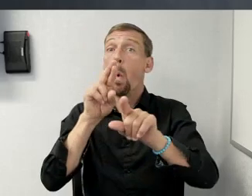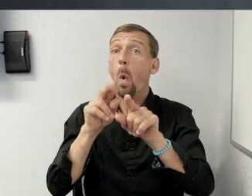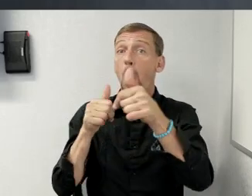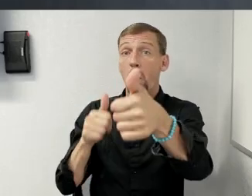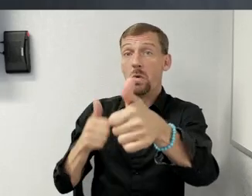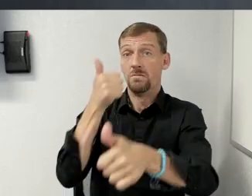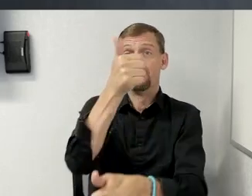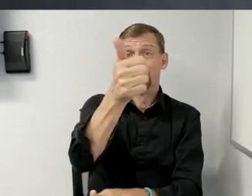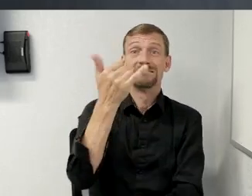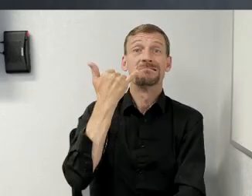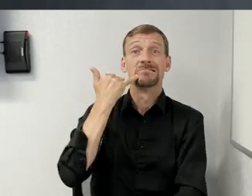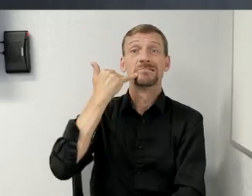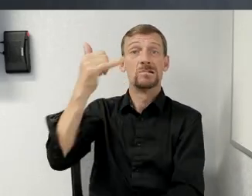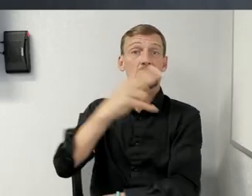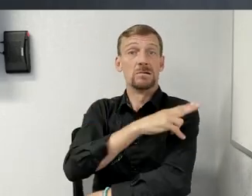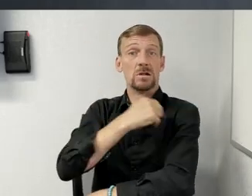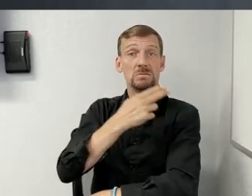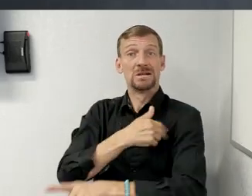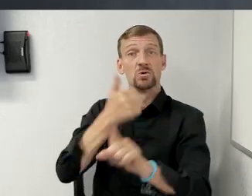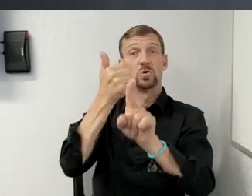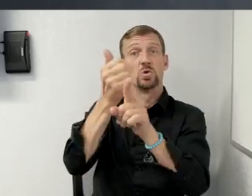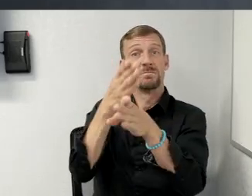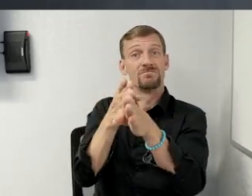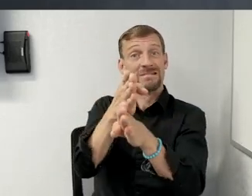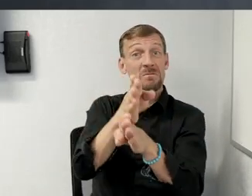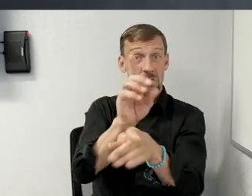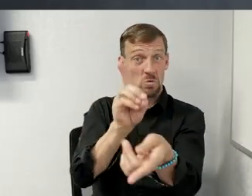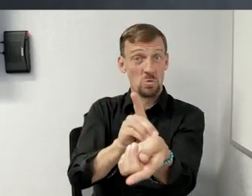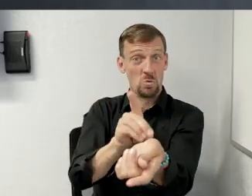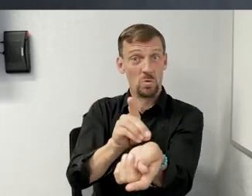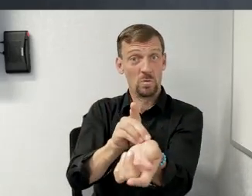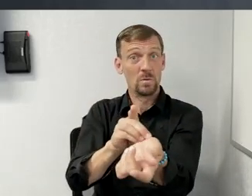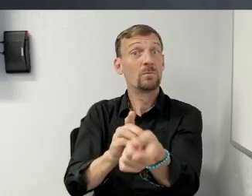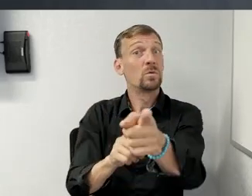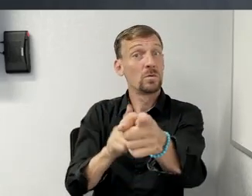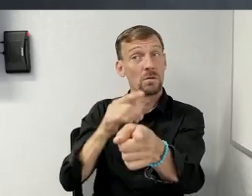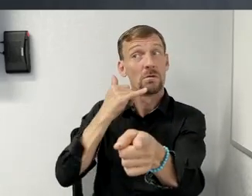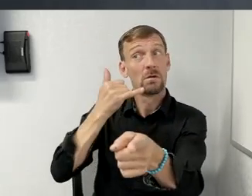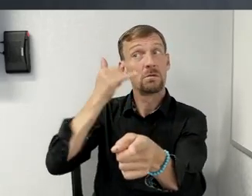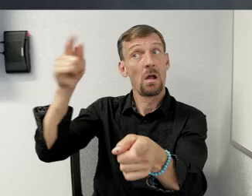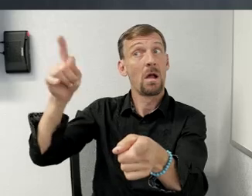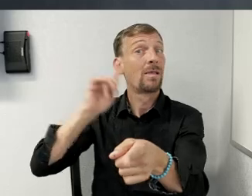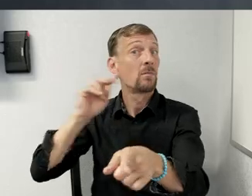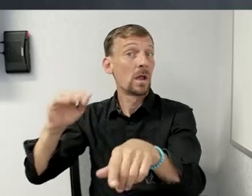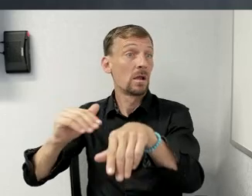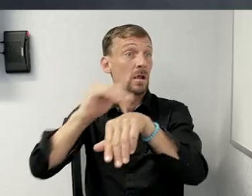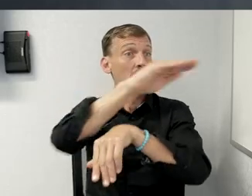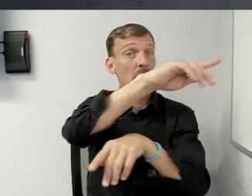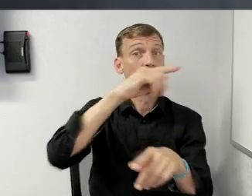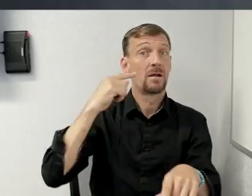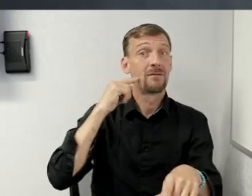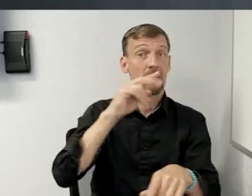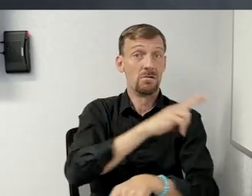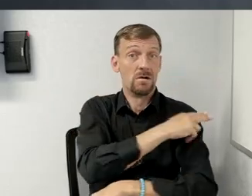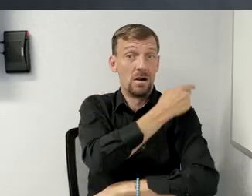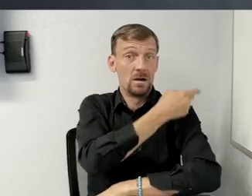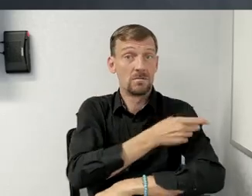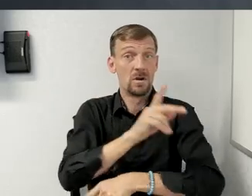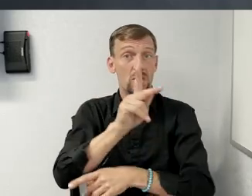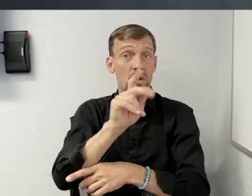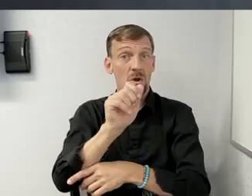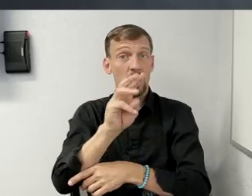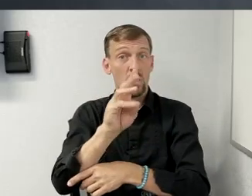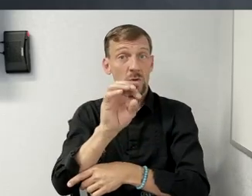community physician can write an order to have their patient tested. They'll be sent over to the Kaweah Delta